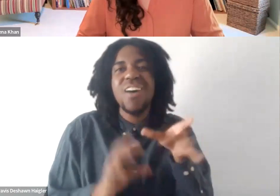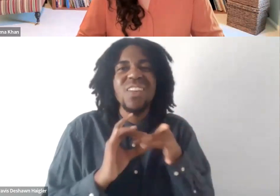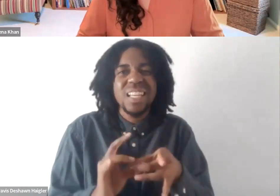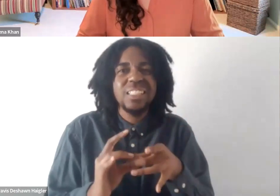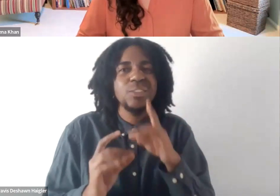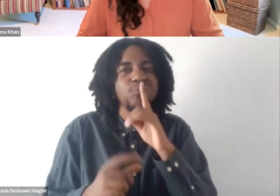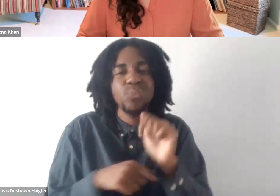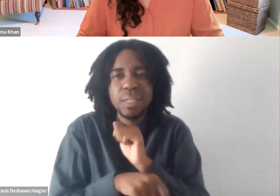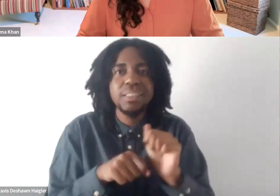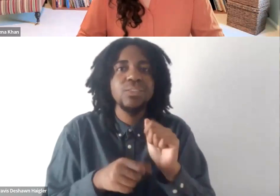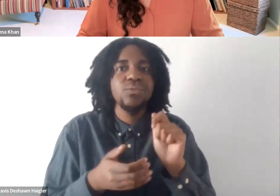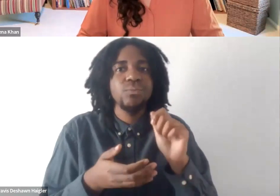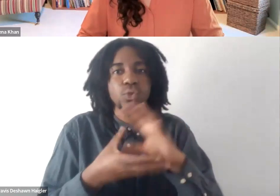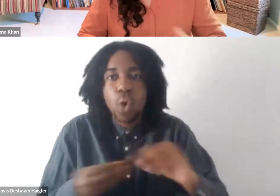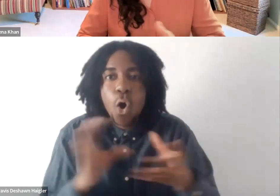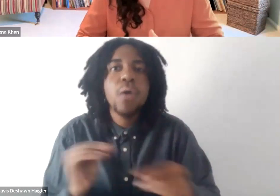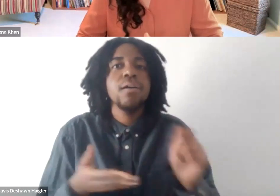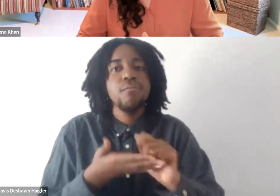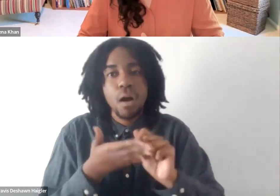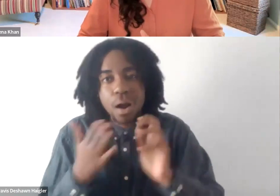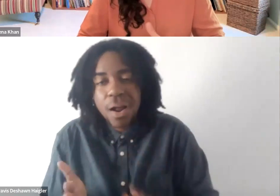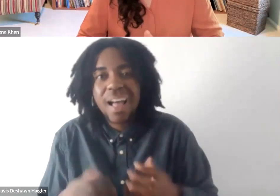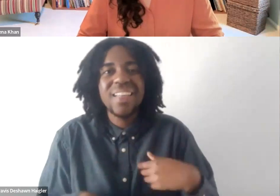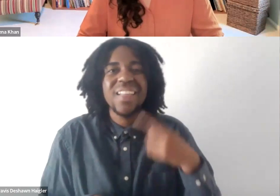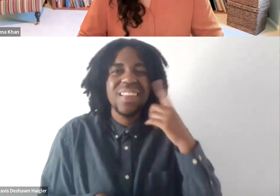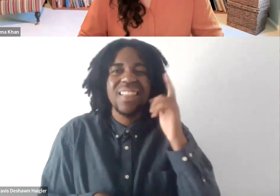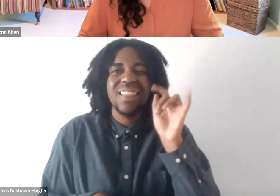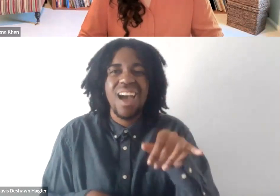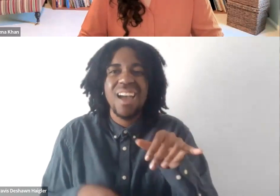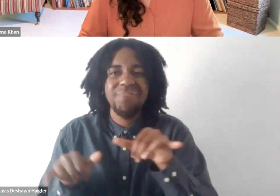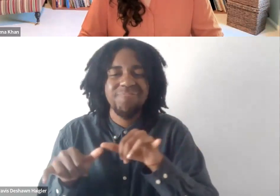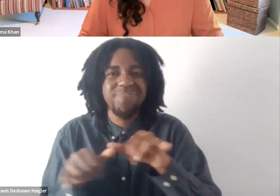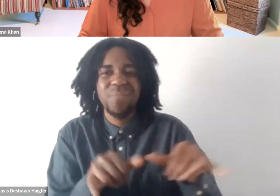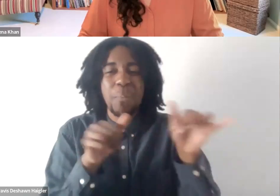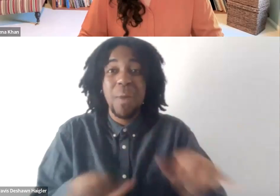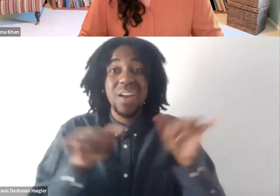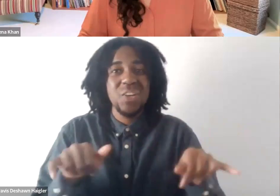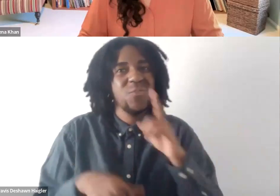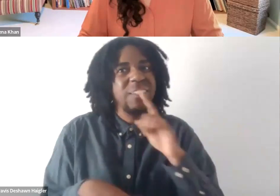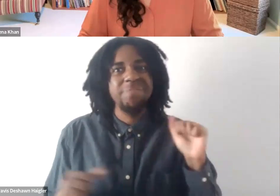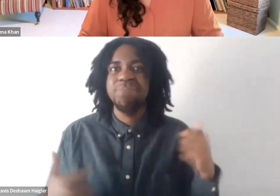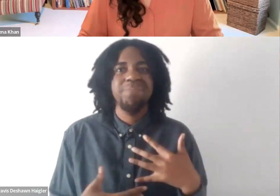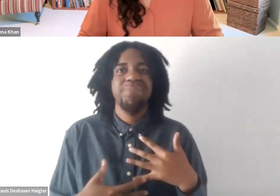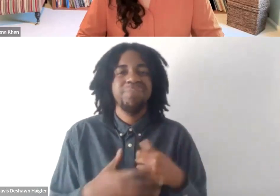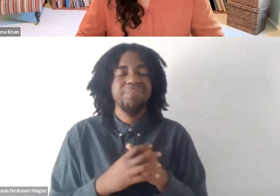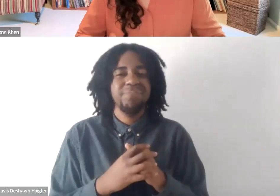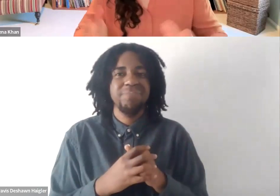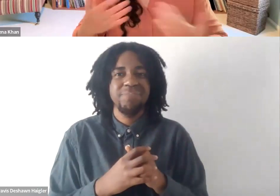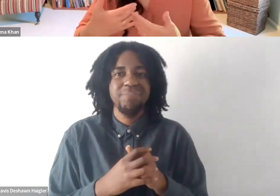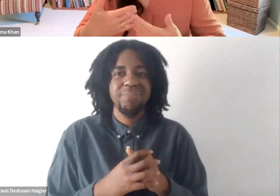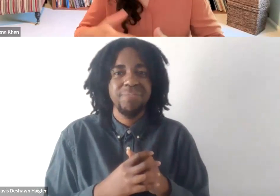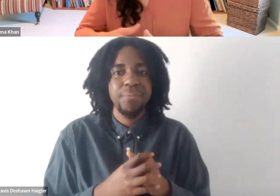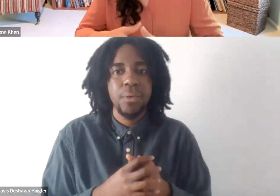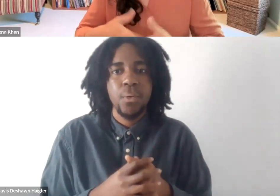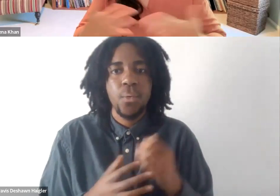or storyteller you are. And that trend, I think, is really terrifying to see. Because of course, as a